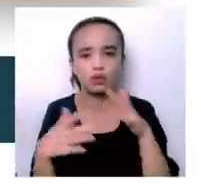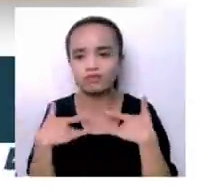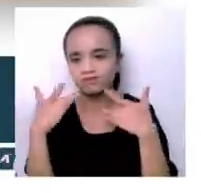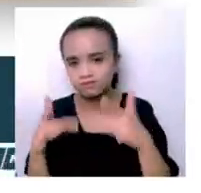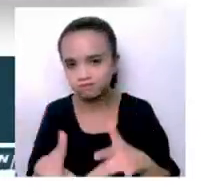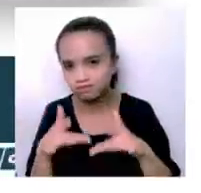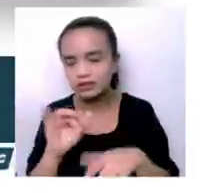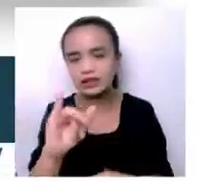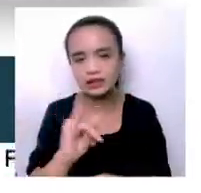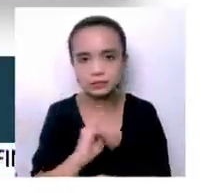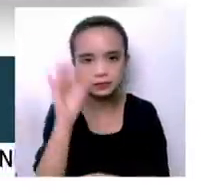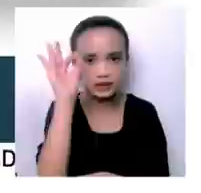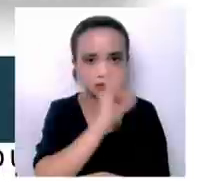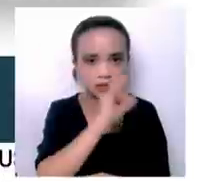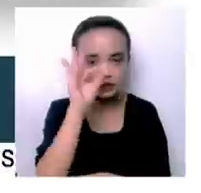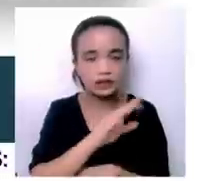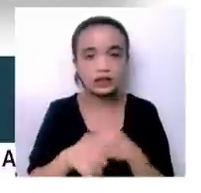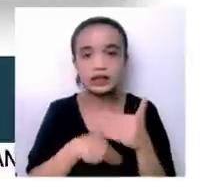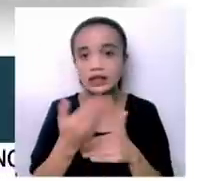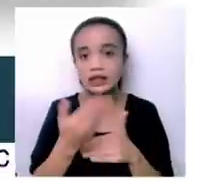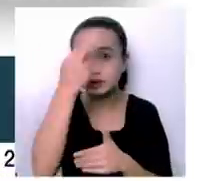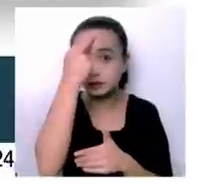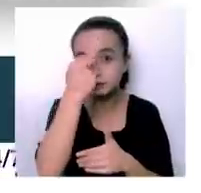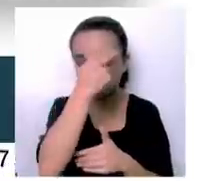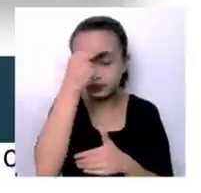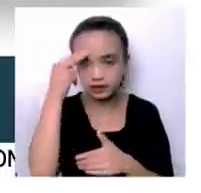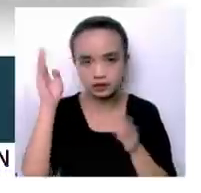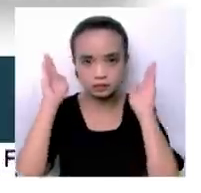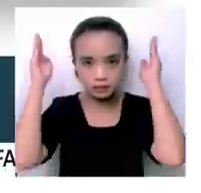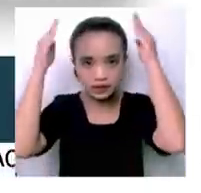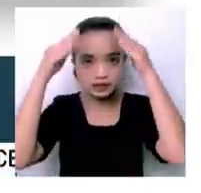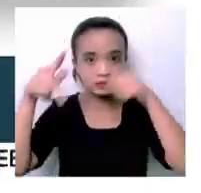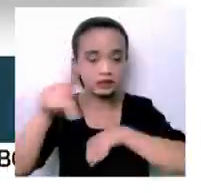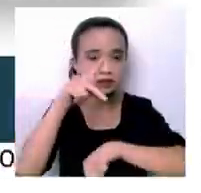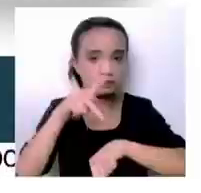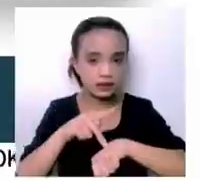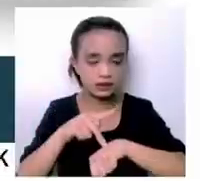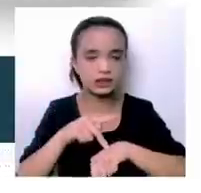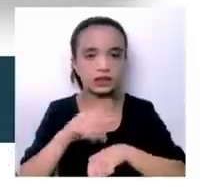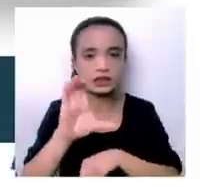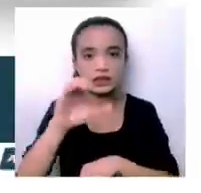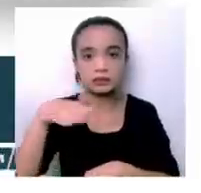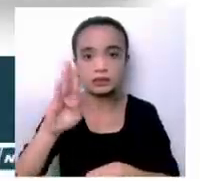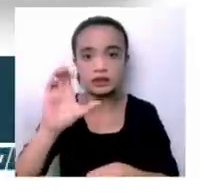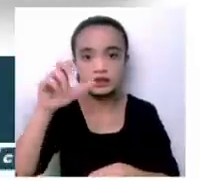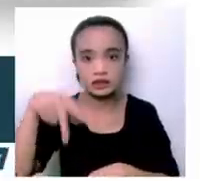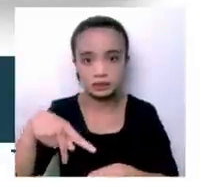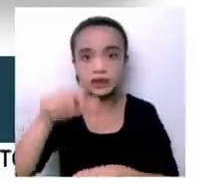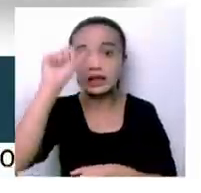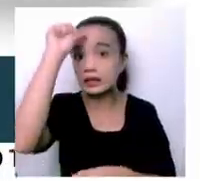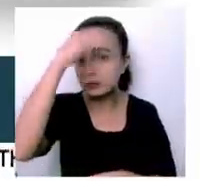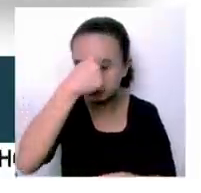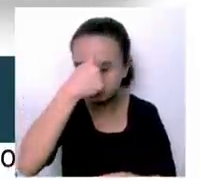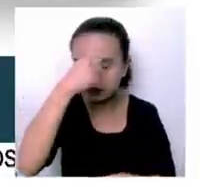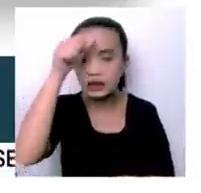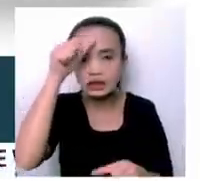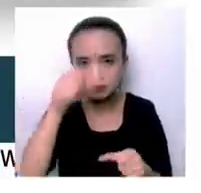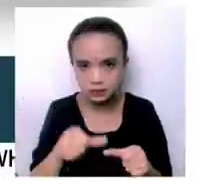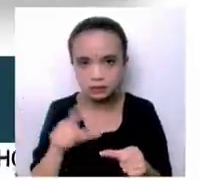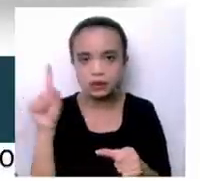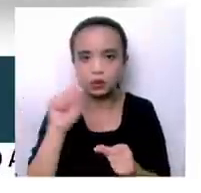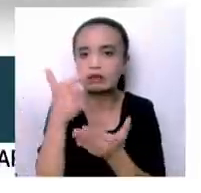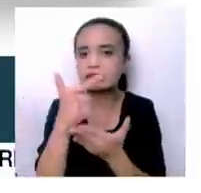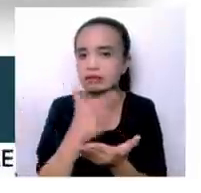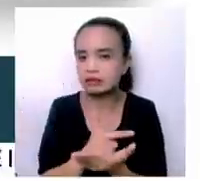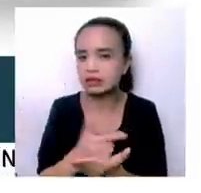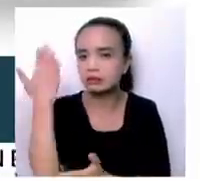Filipinos. And the Catholic Bishops Conference of the Philippines, or CBCP, reminds the public to remember the lessons learned from that historic day.